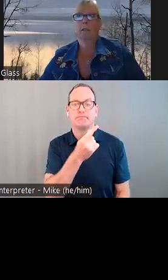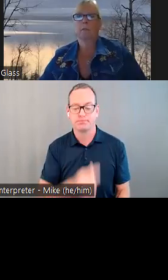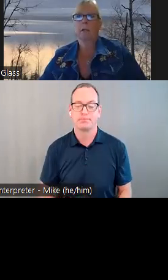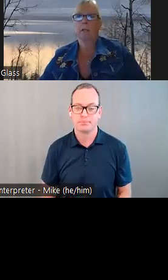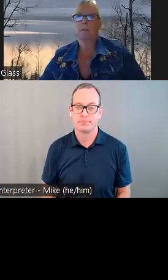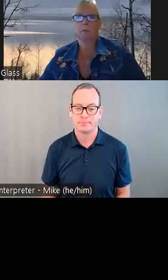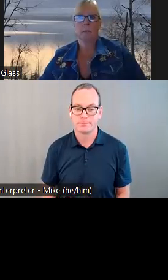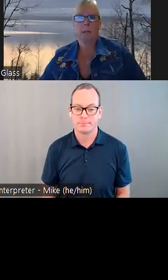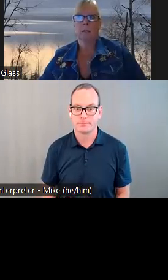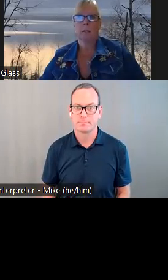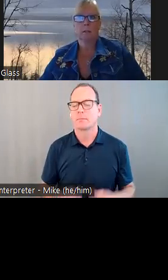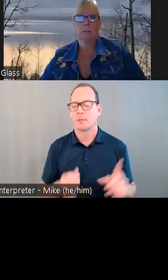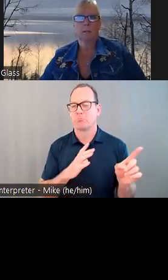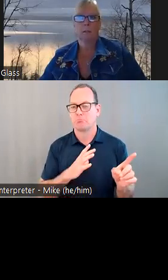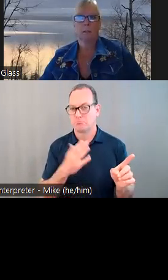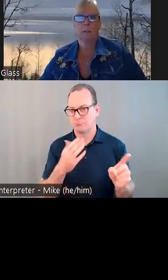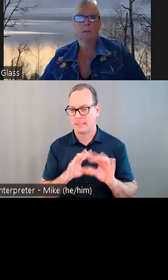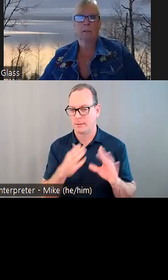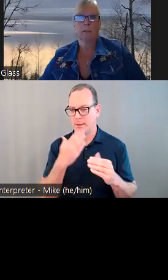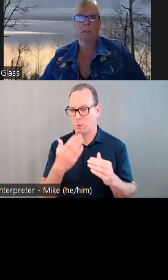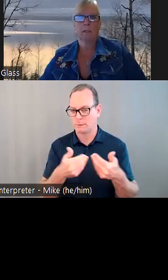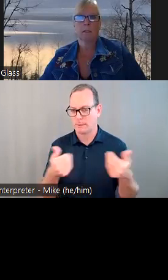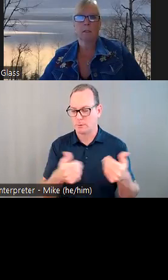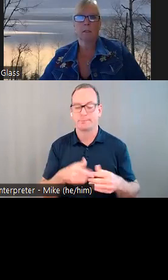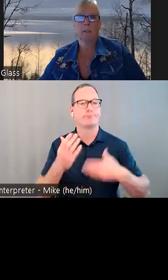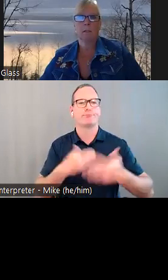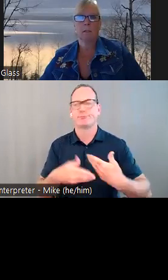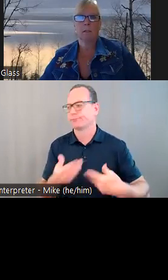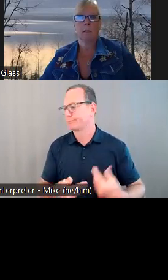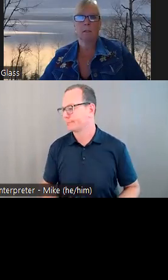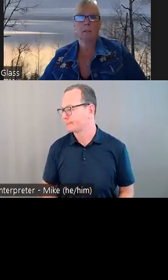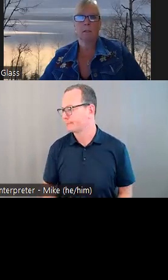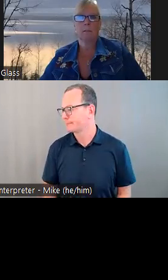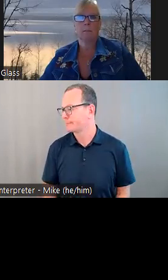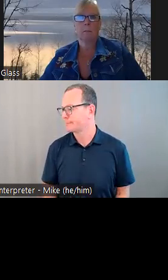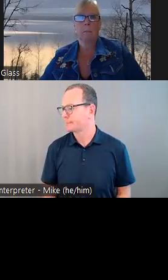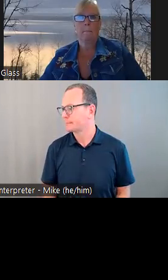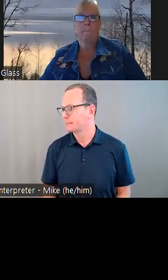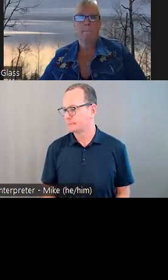Now I'm going to fast forward back to the other slides here.